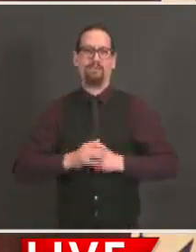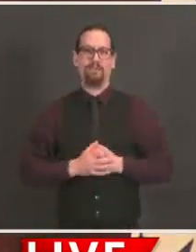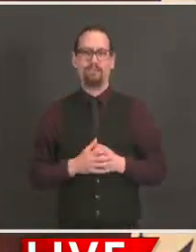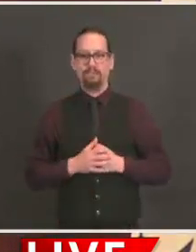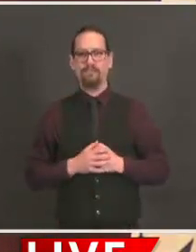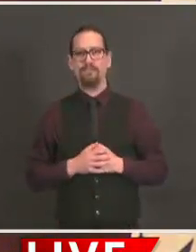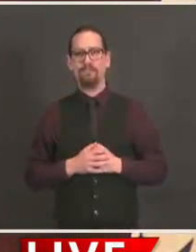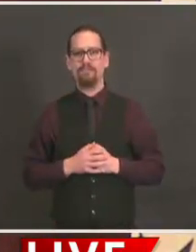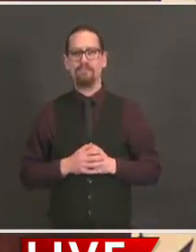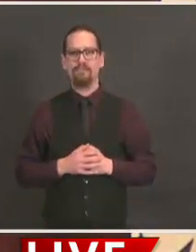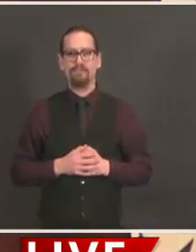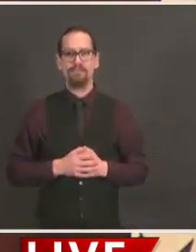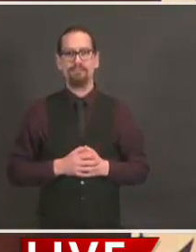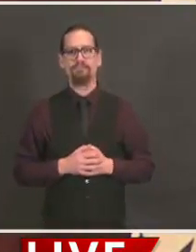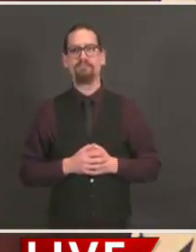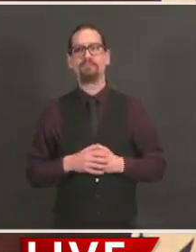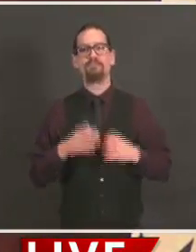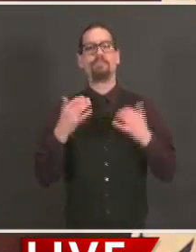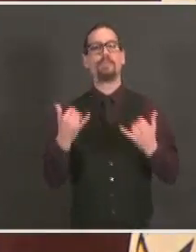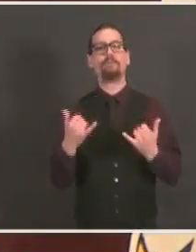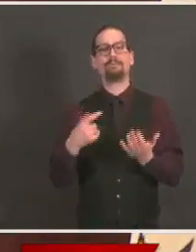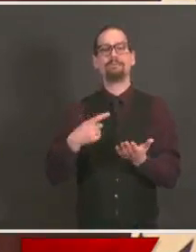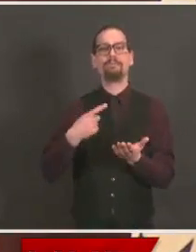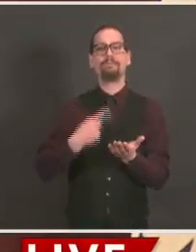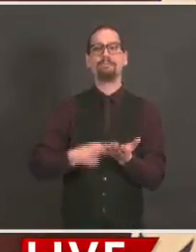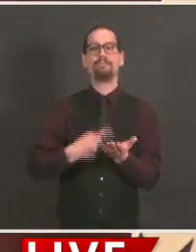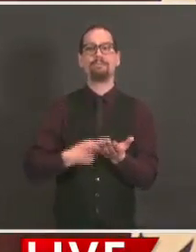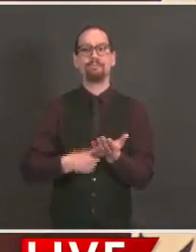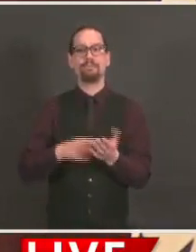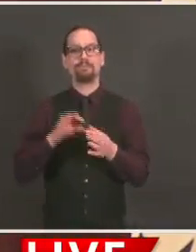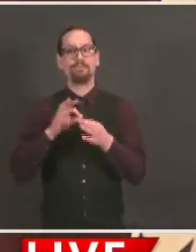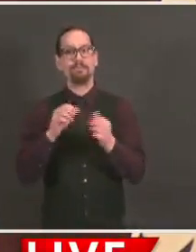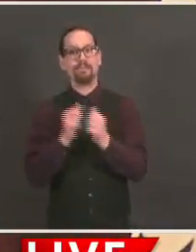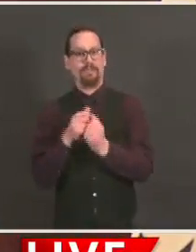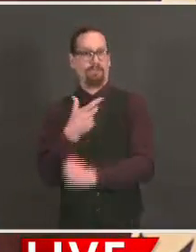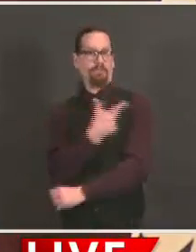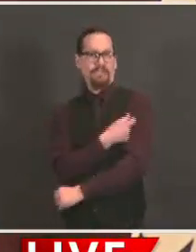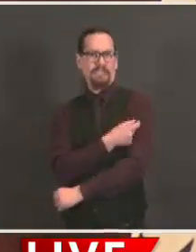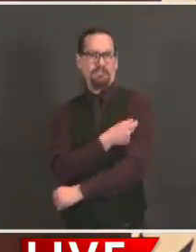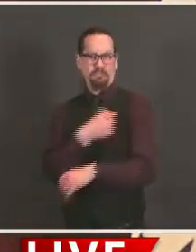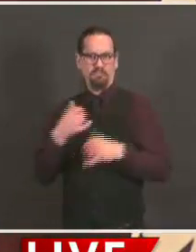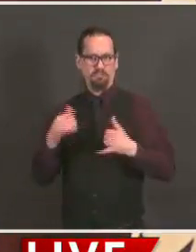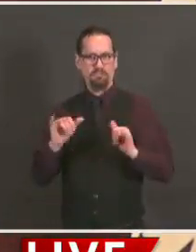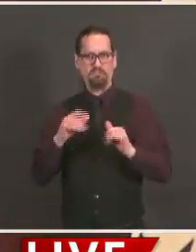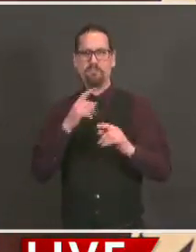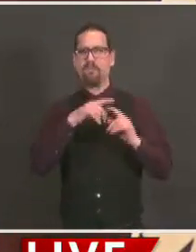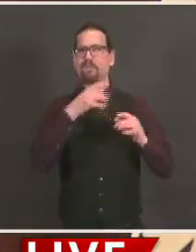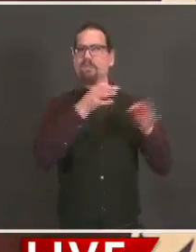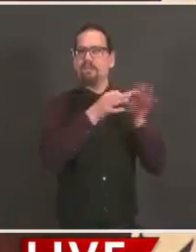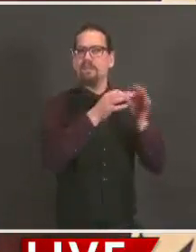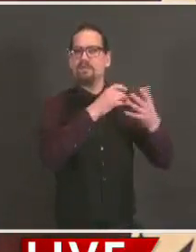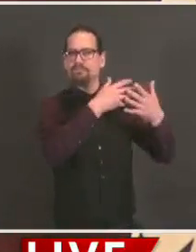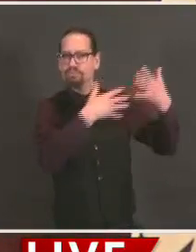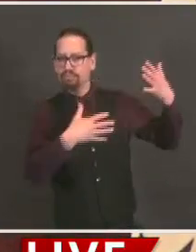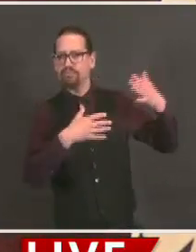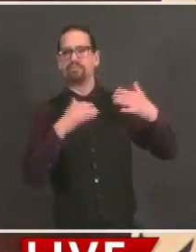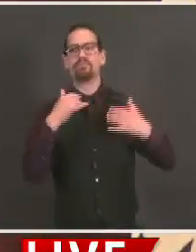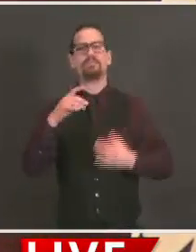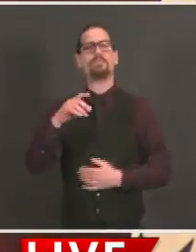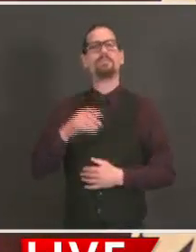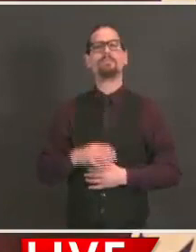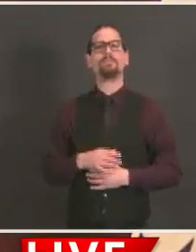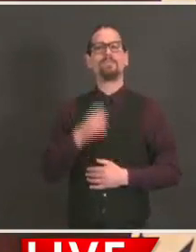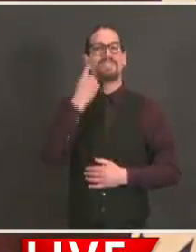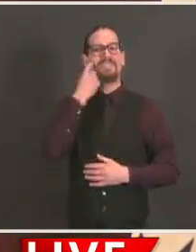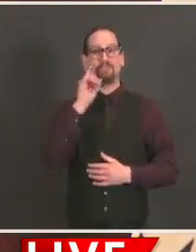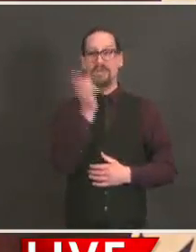The next thing I want to address with vaccines is the how. Talked about the where, we have three sites,